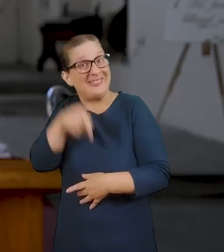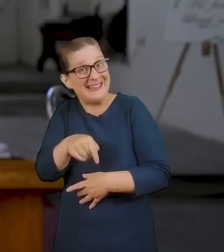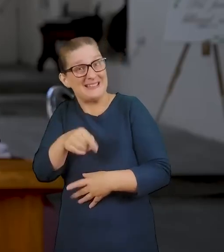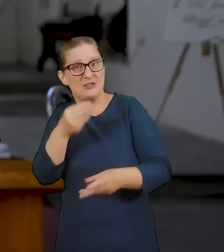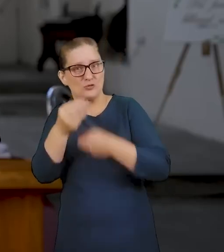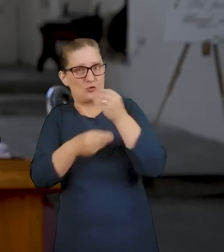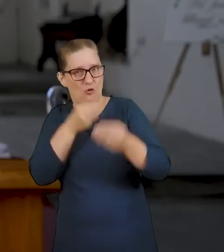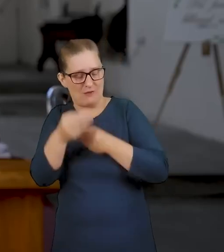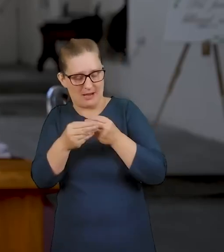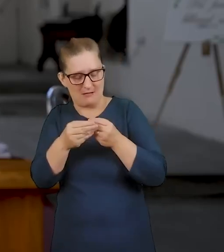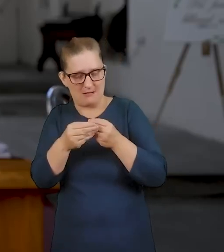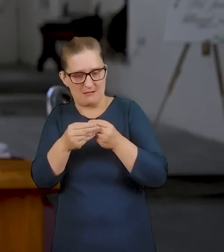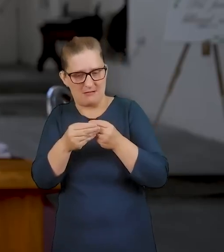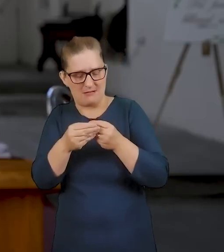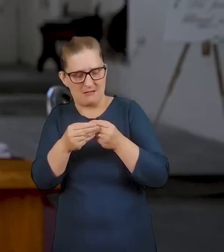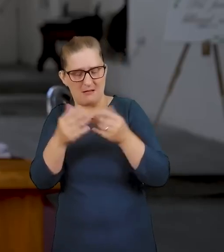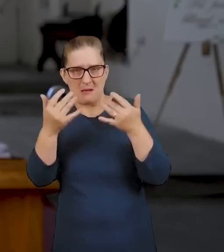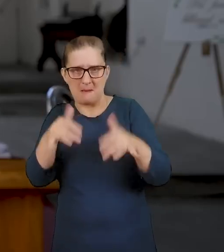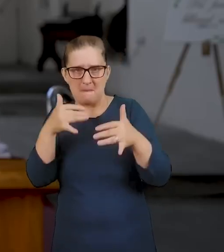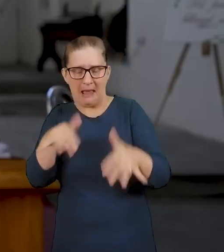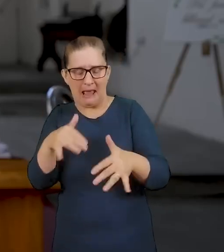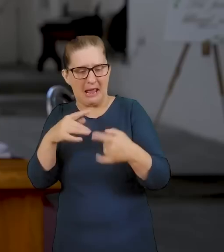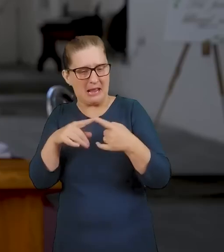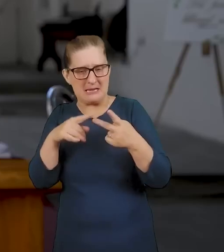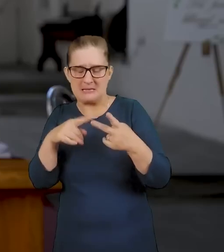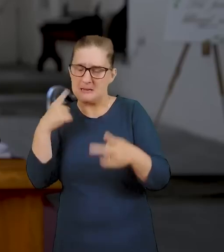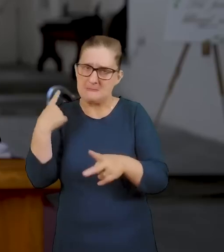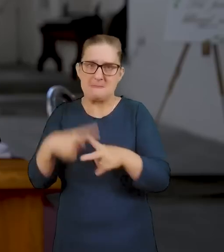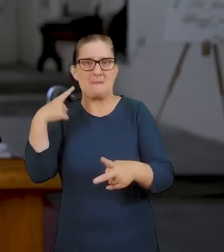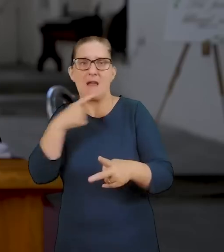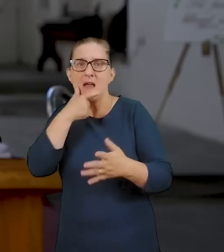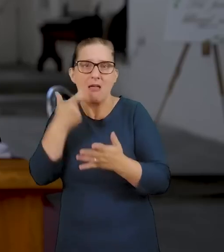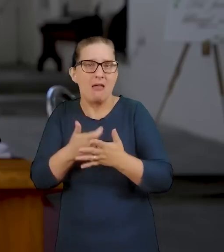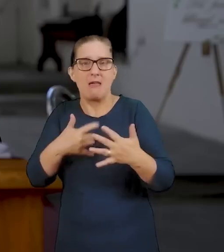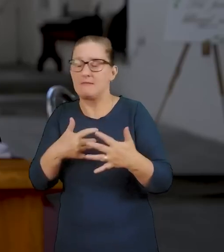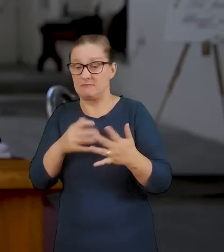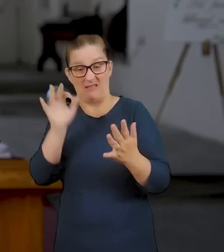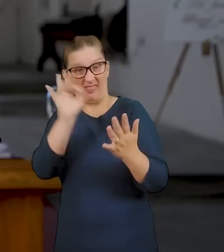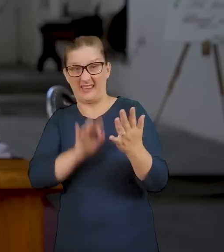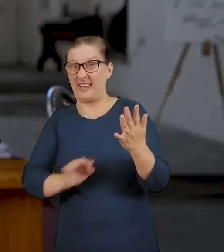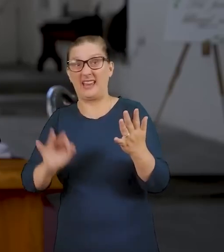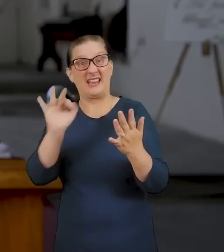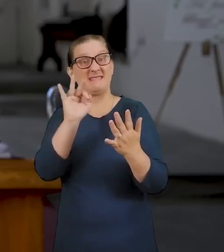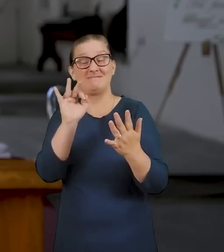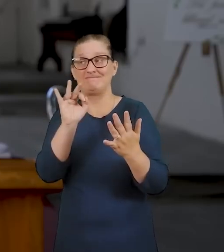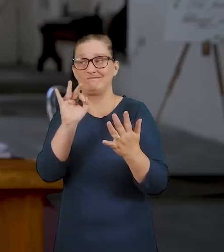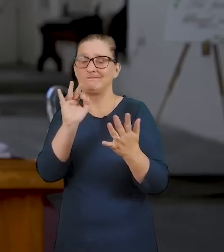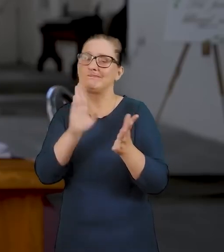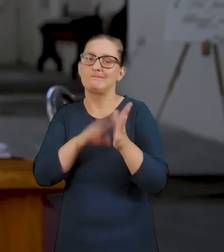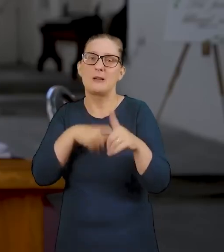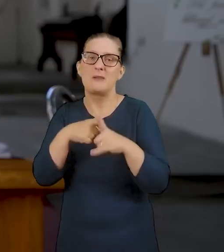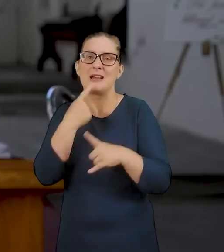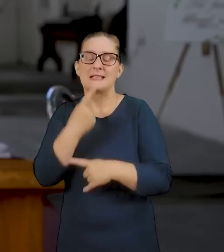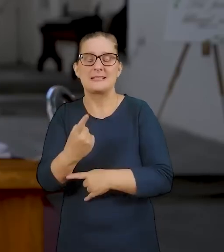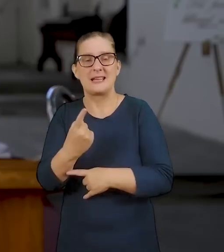miracles. But then we come to this story. And amazed, astounded, and immediately are nowhere to be